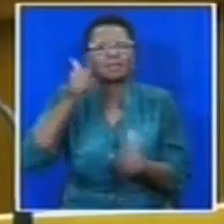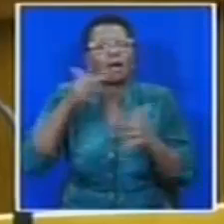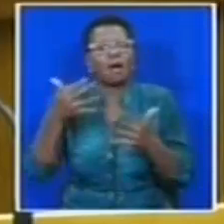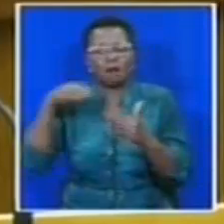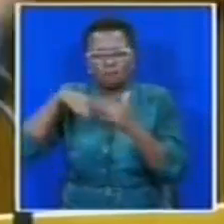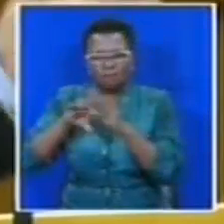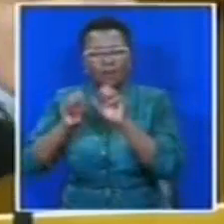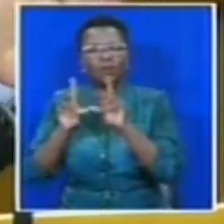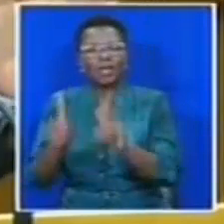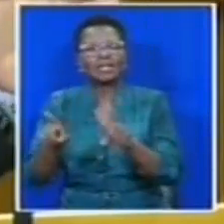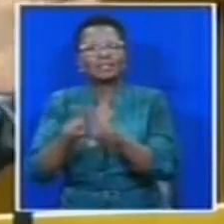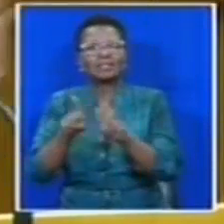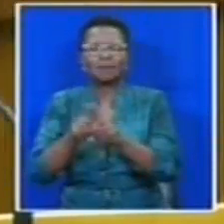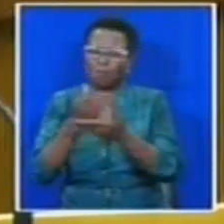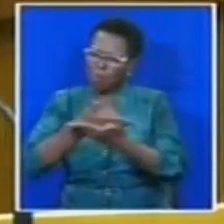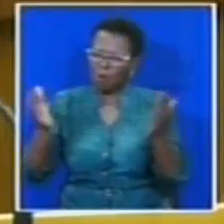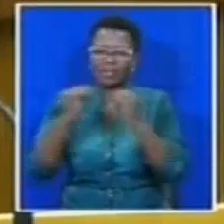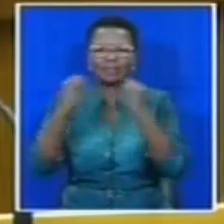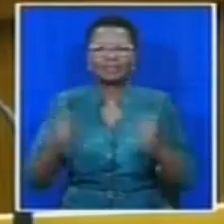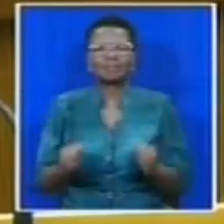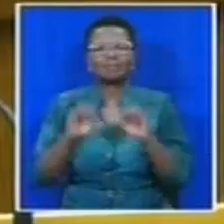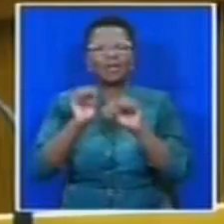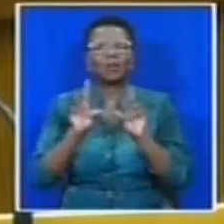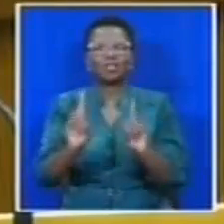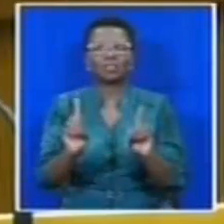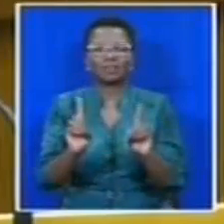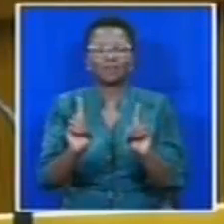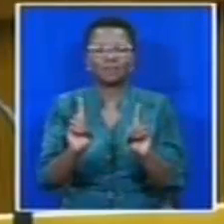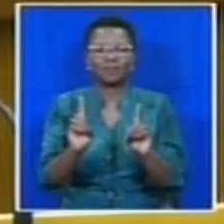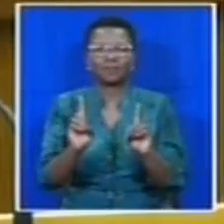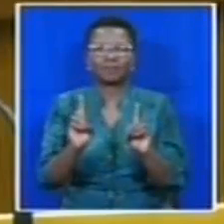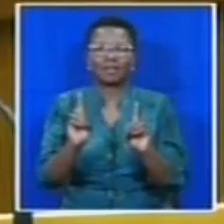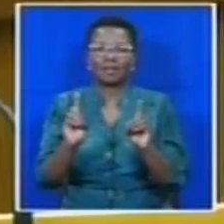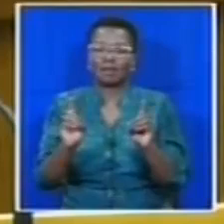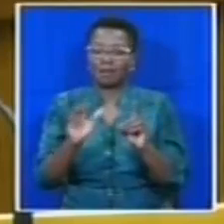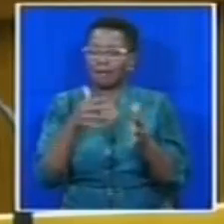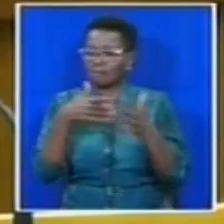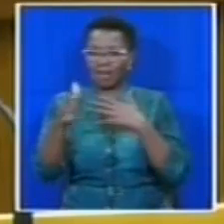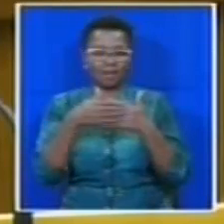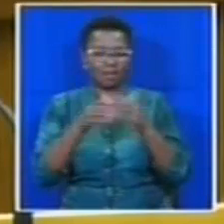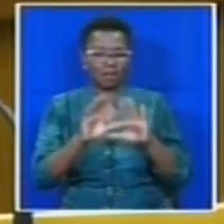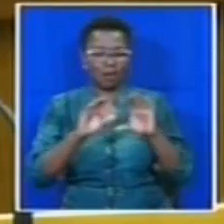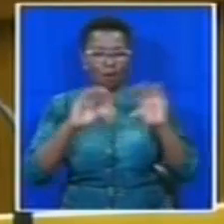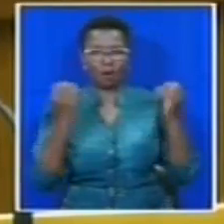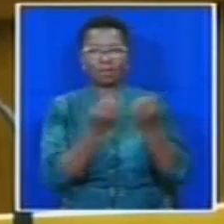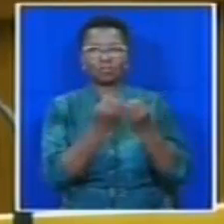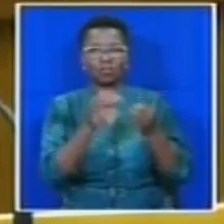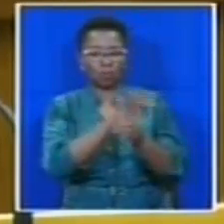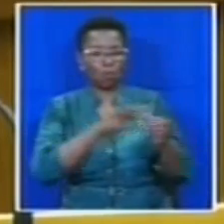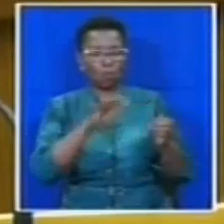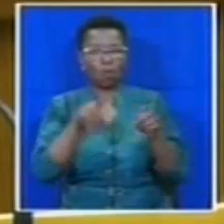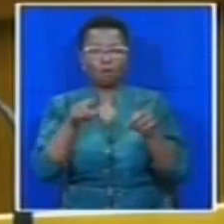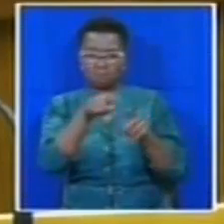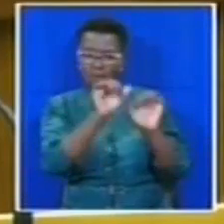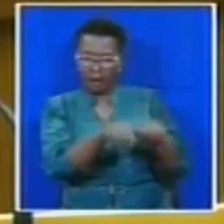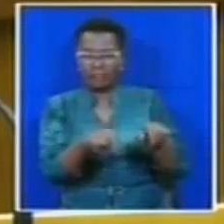education and the entire education system. No one stakeholder, I'm sure you will agree, honorable members, and the public at